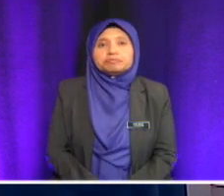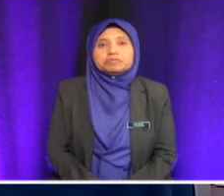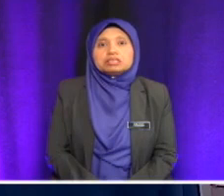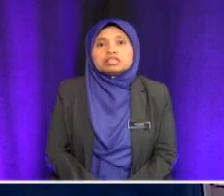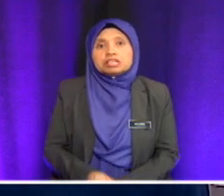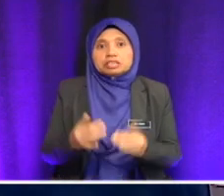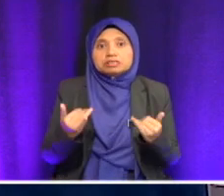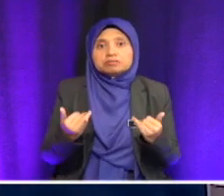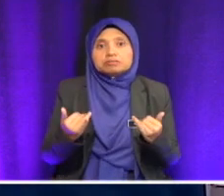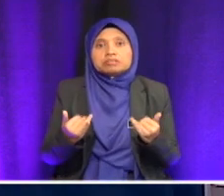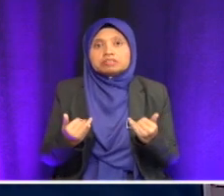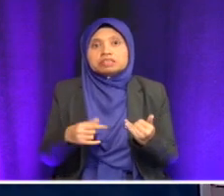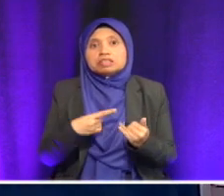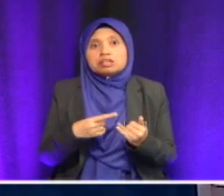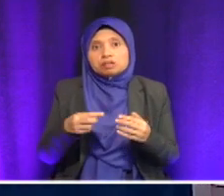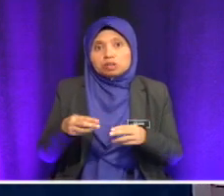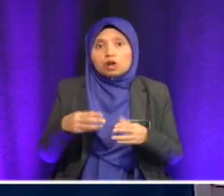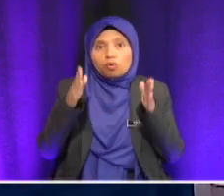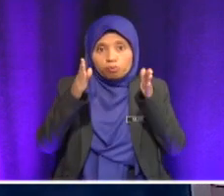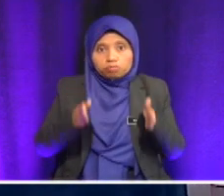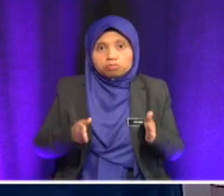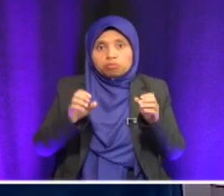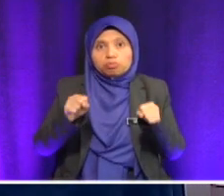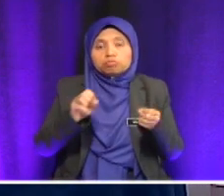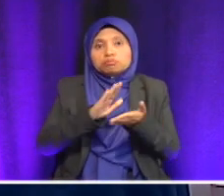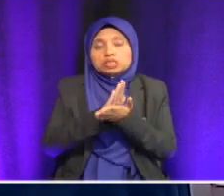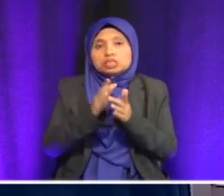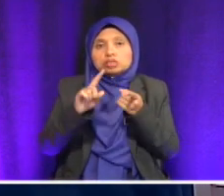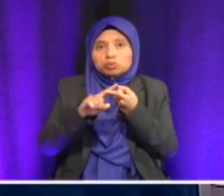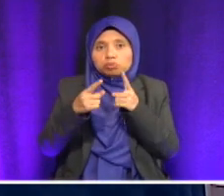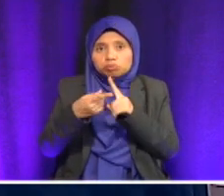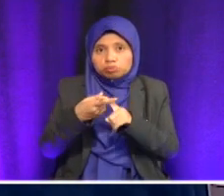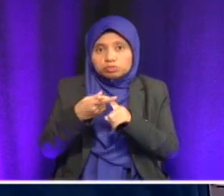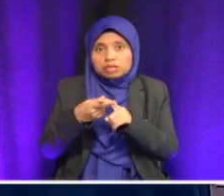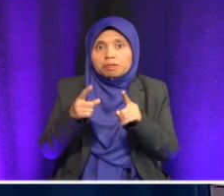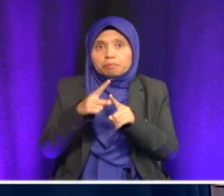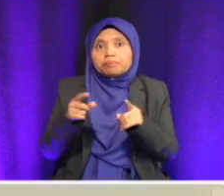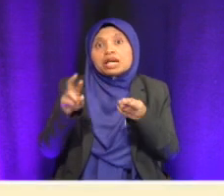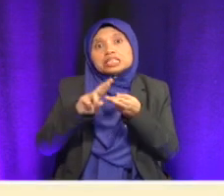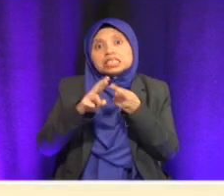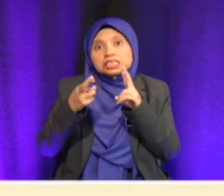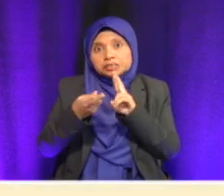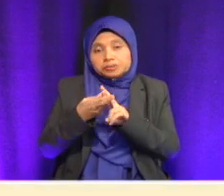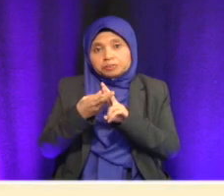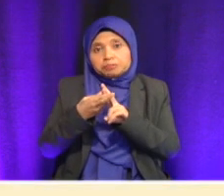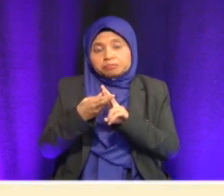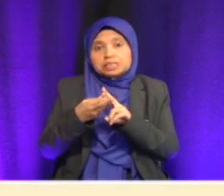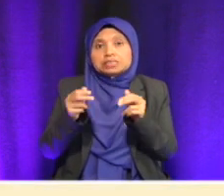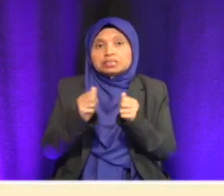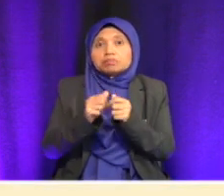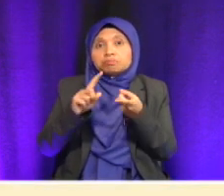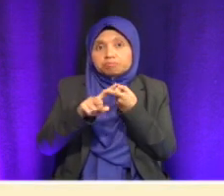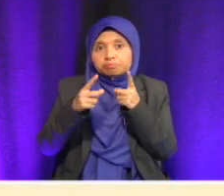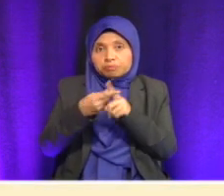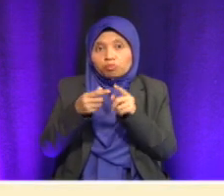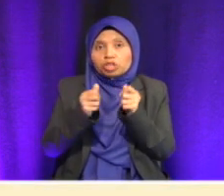here it mentions that not only humans can make friends, but animals also knows how to build relationship and make friends. All right. Okay. So for viewers at home, you